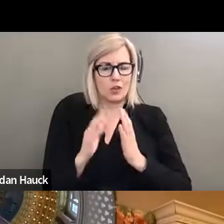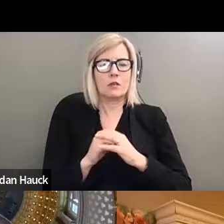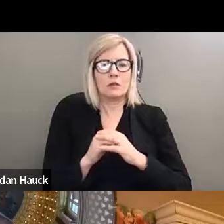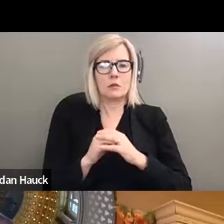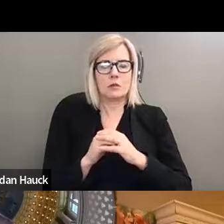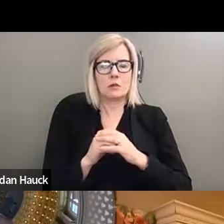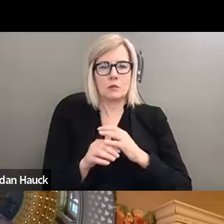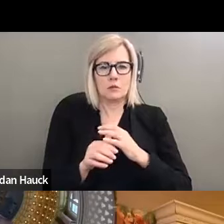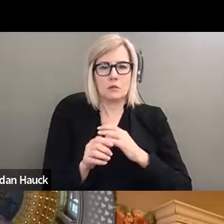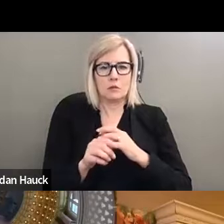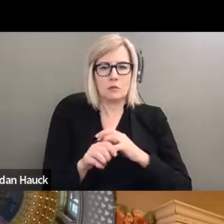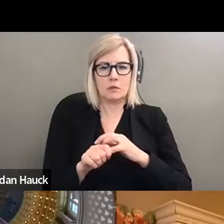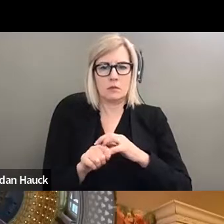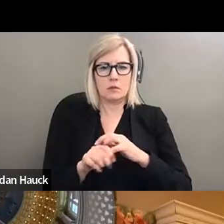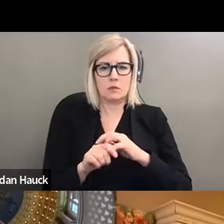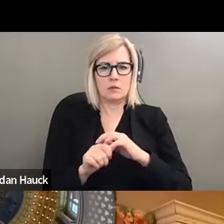if it was